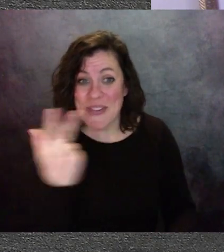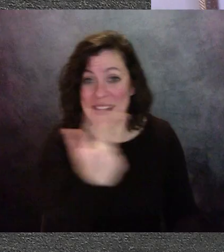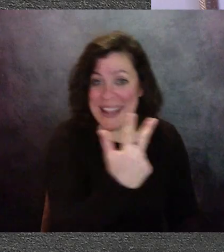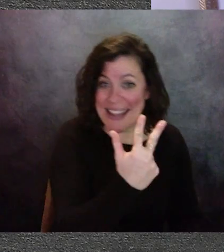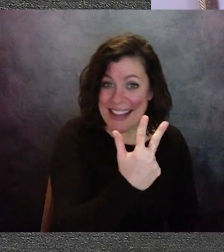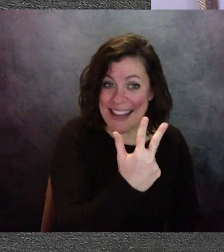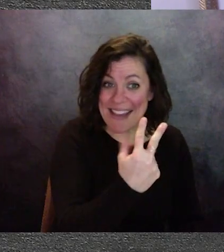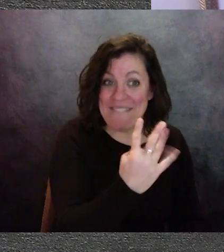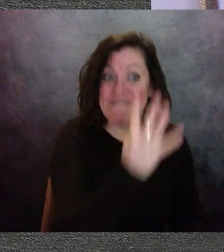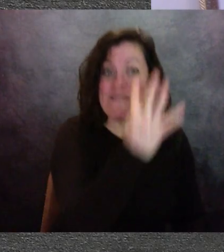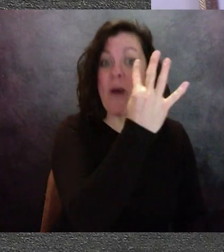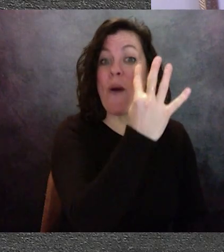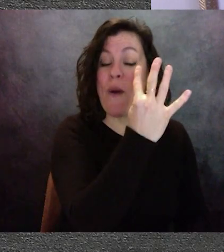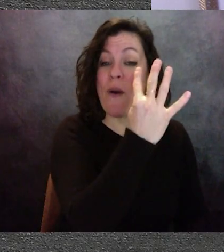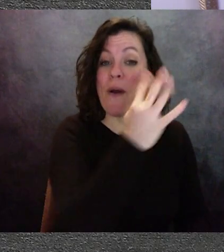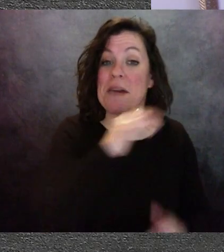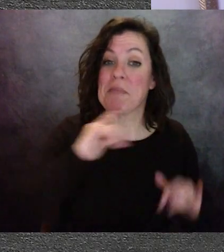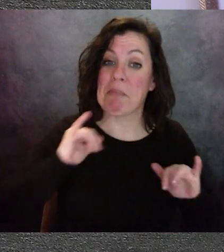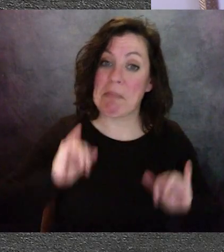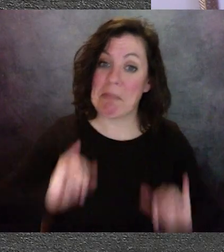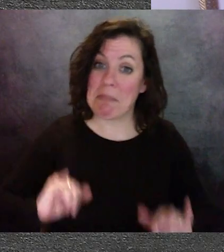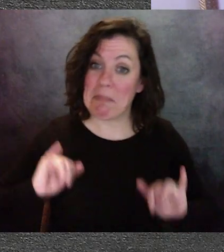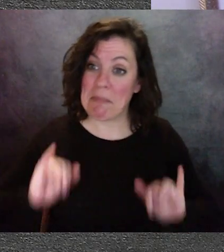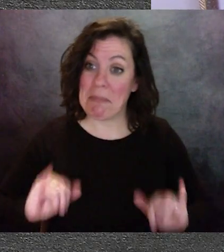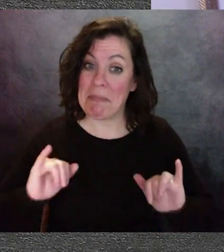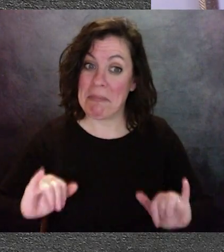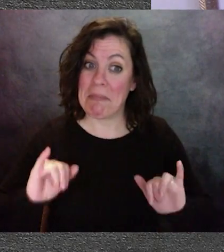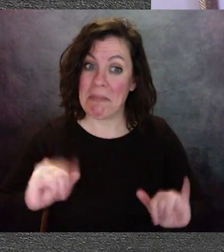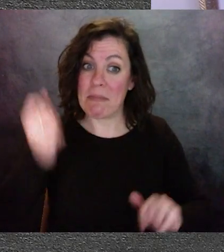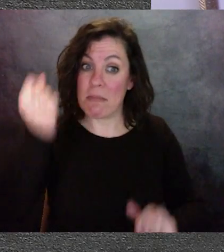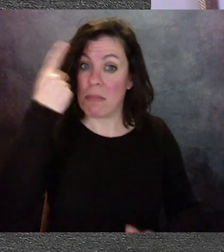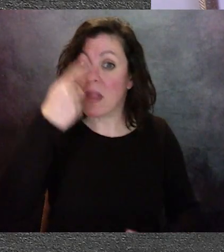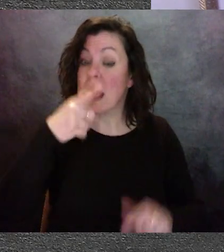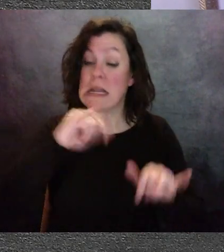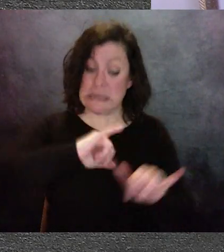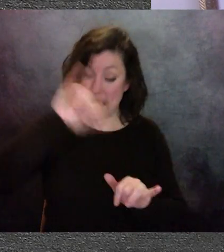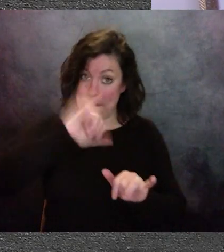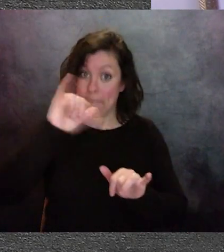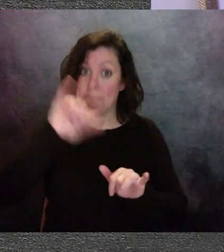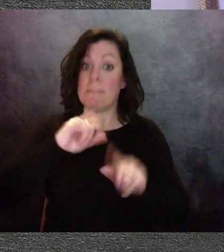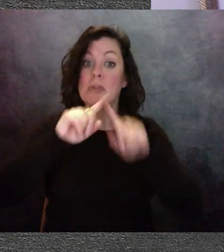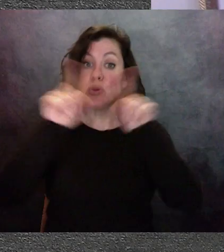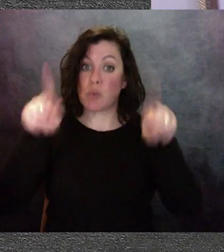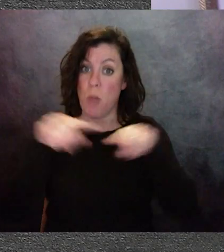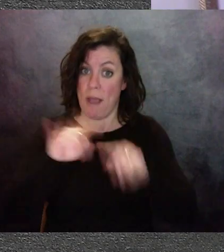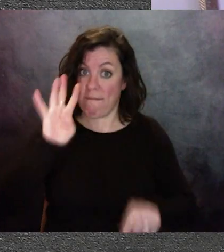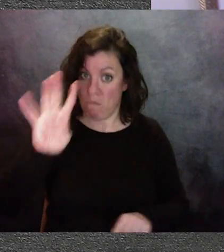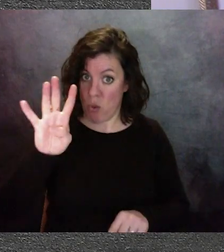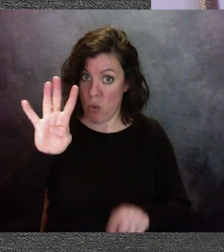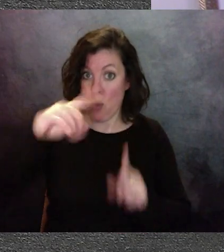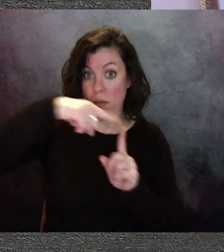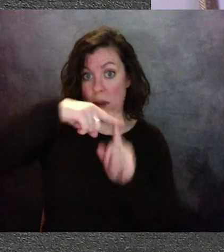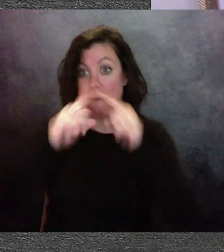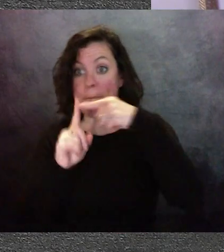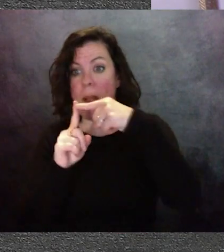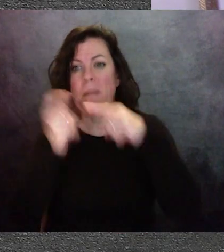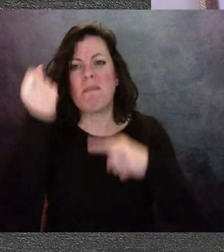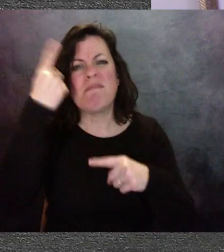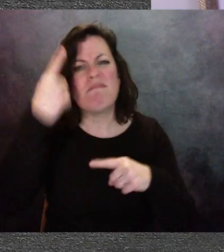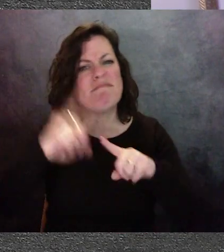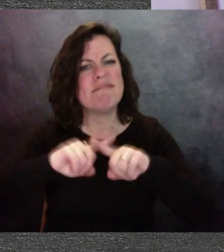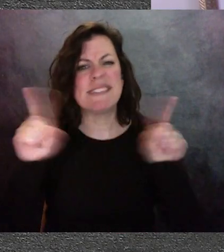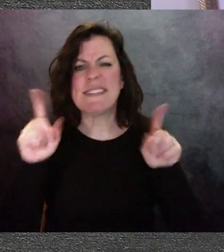3, 4. Just like the square. But what makes this shape different than a